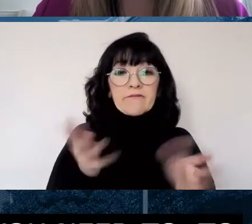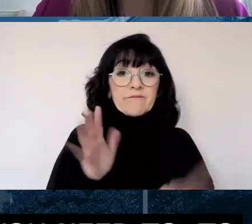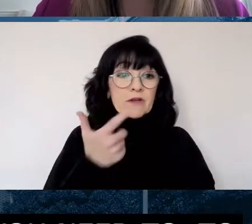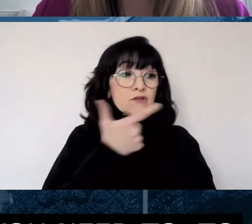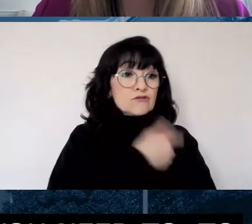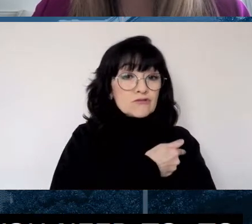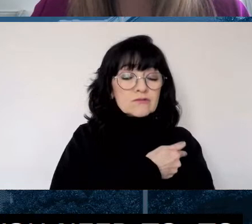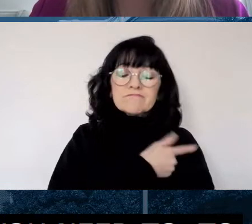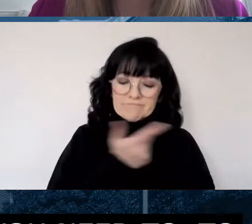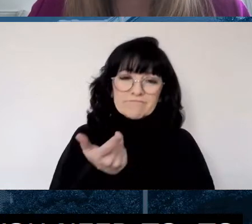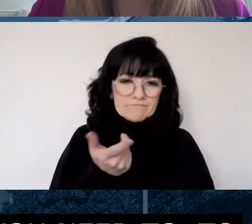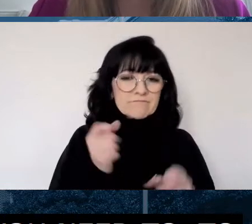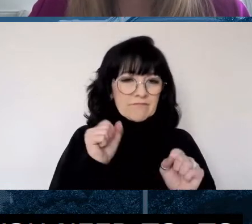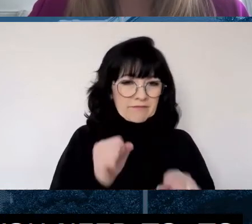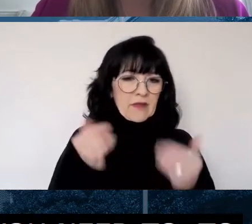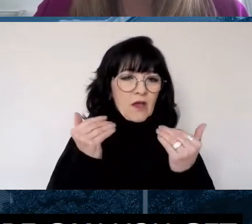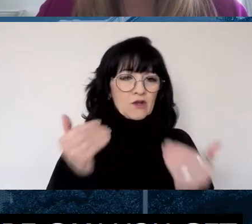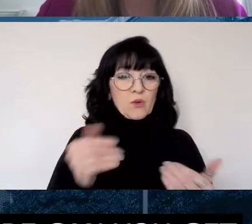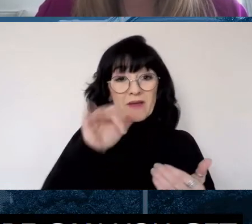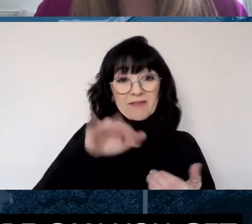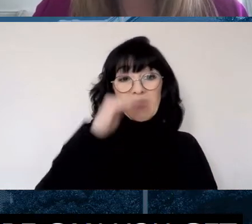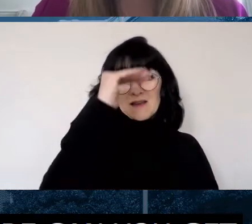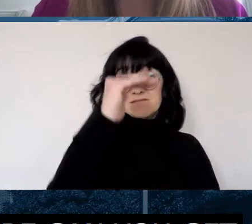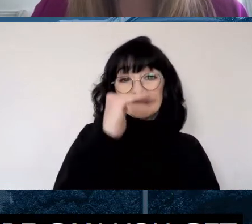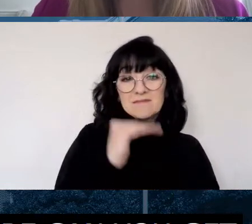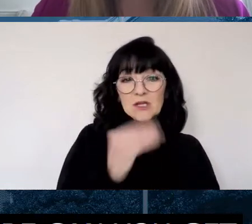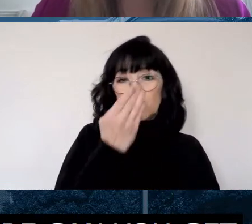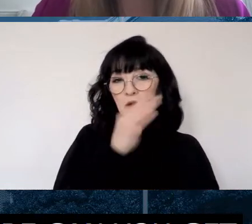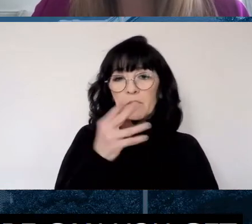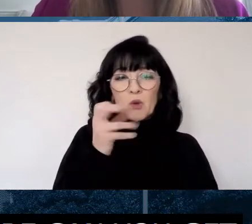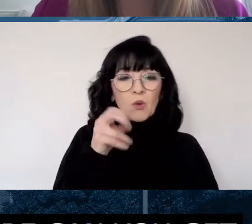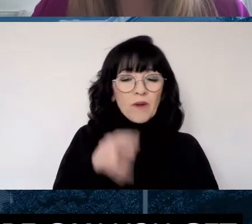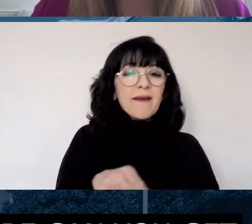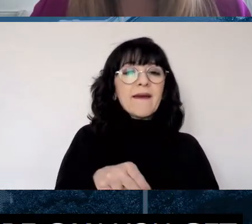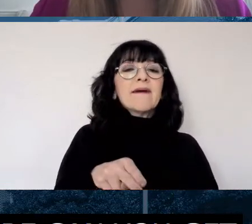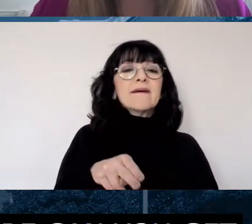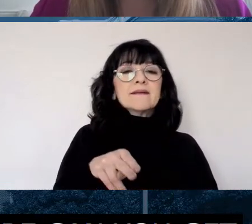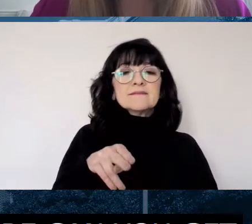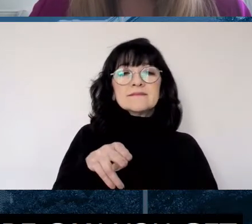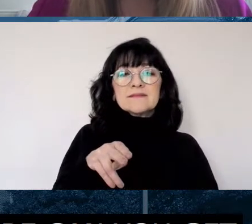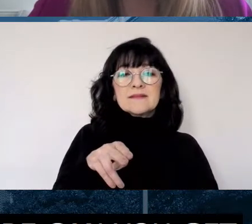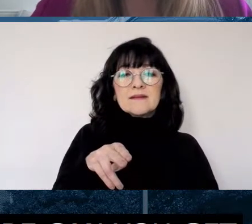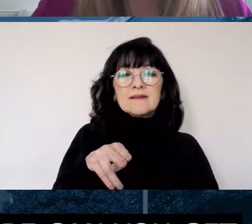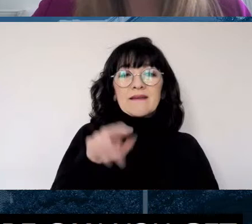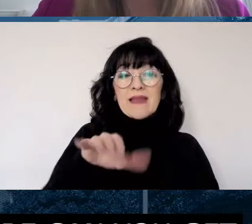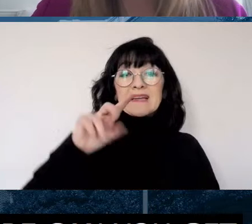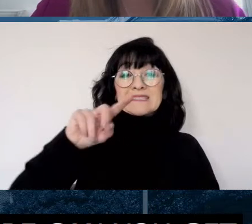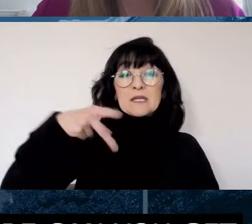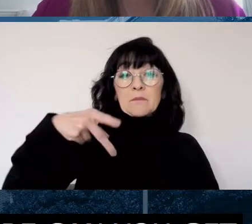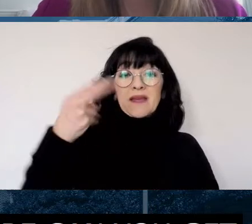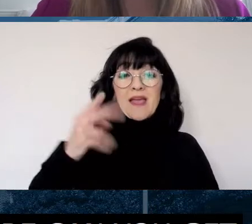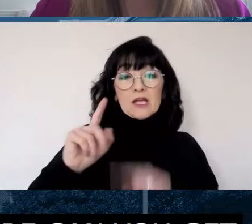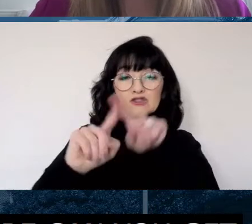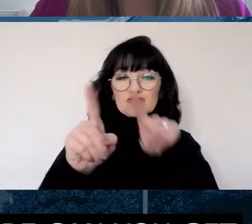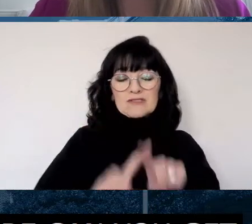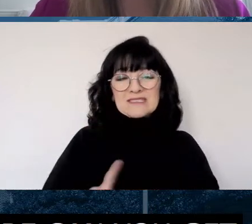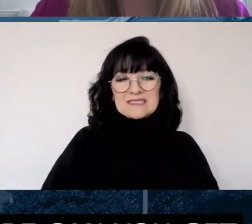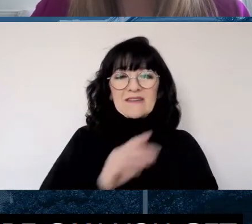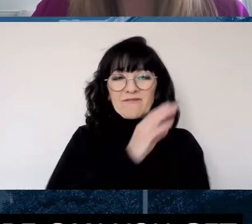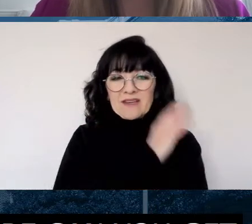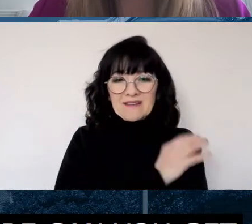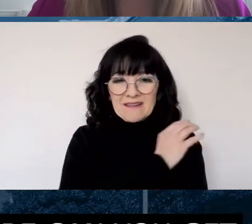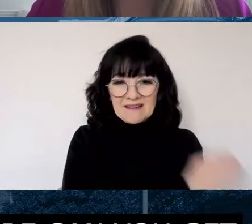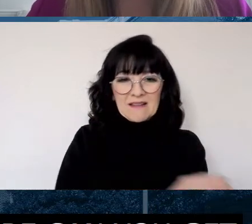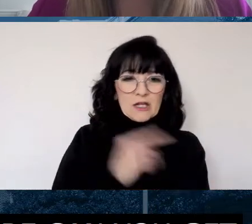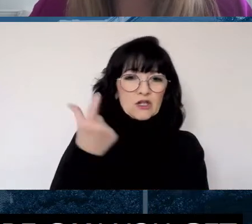listed here, or our DPH clinics. You don't need an appointment at either location, but also our pharmacies have been